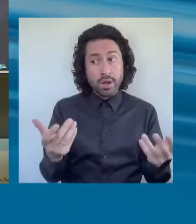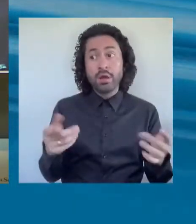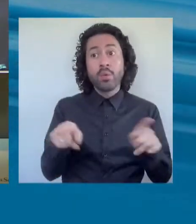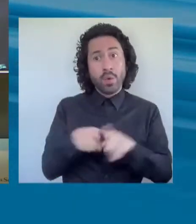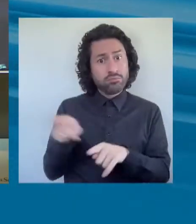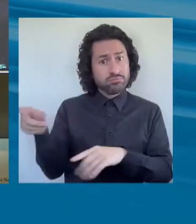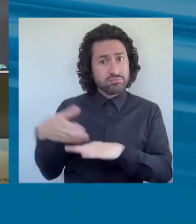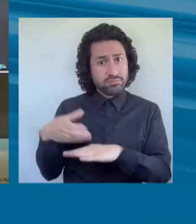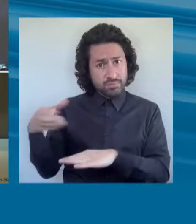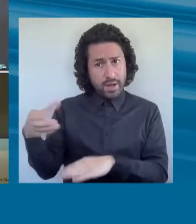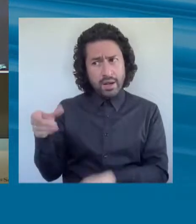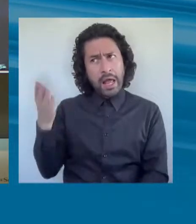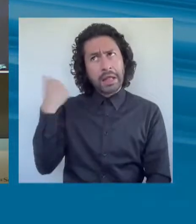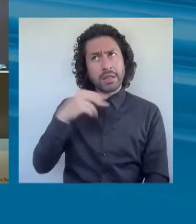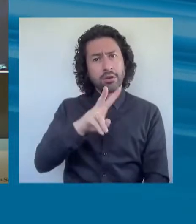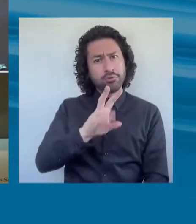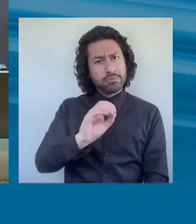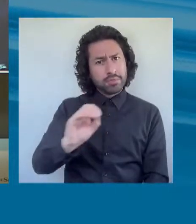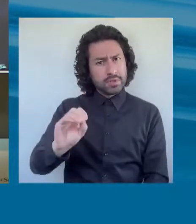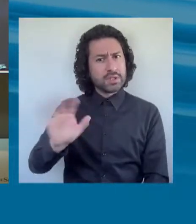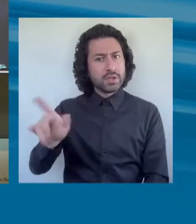them down. As ECLAC was saying back in